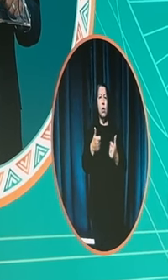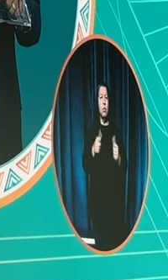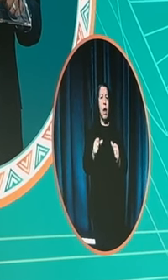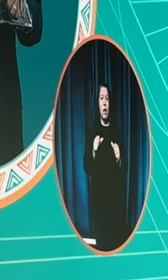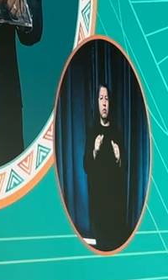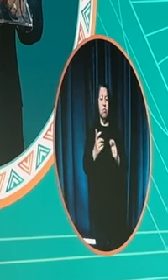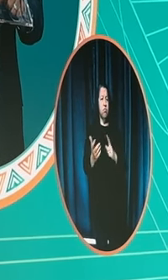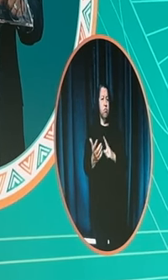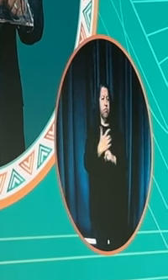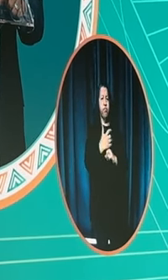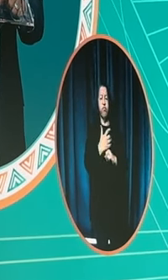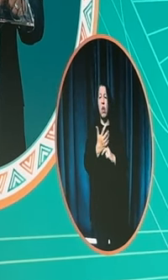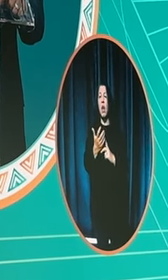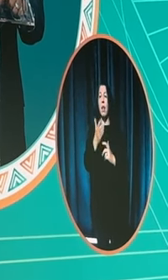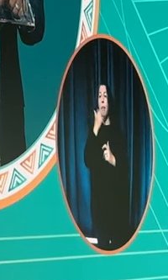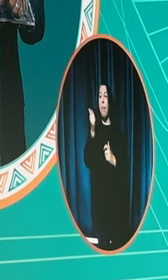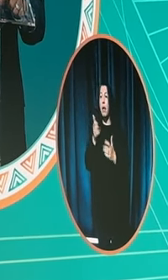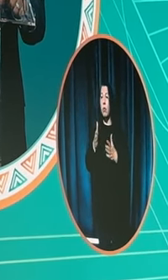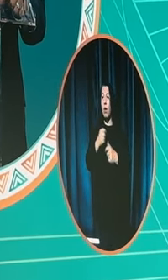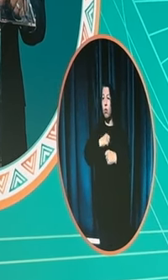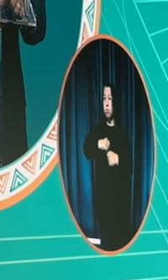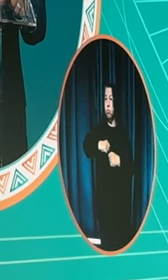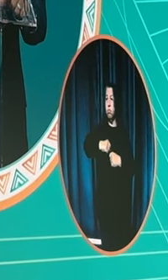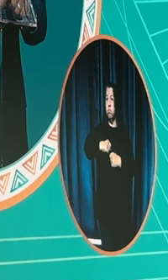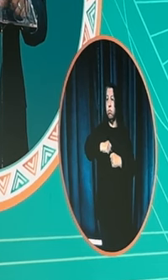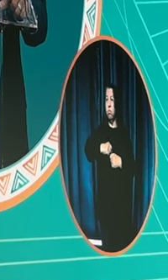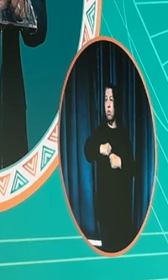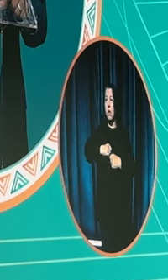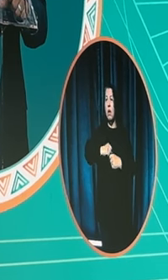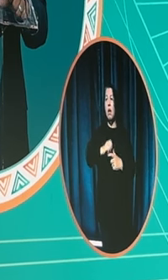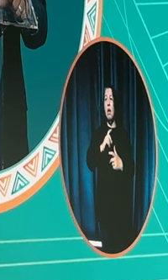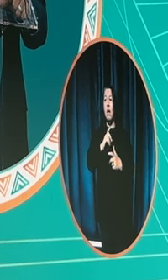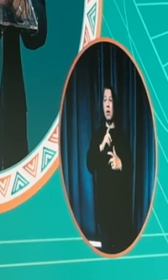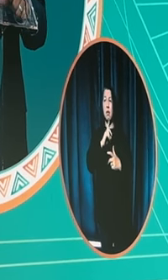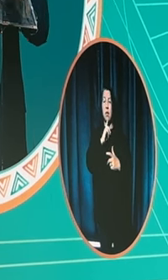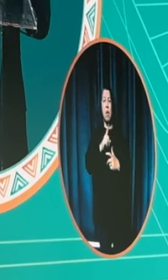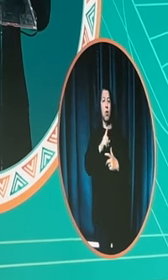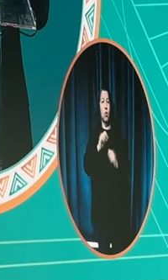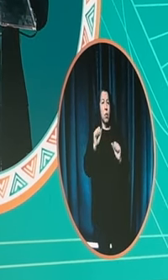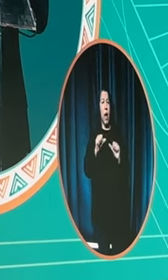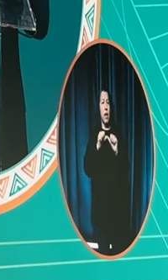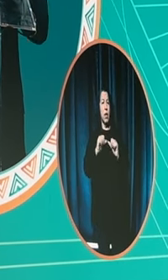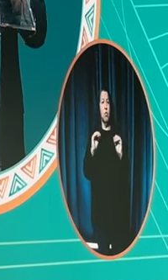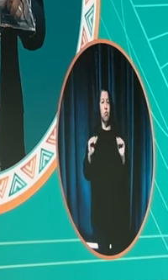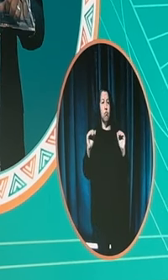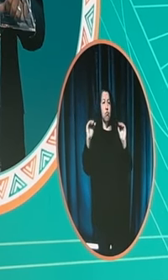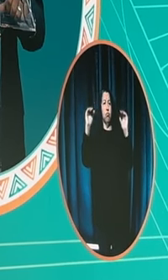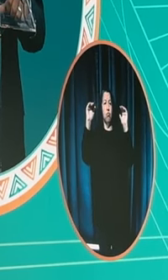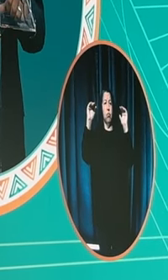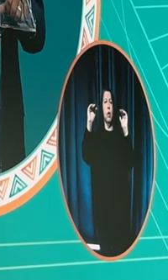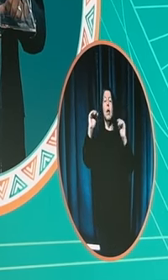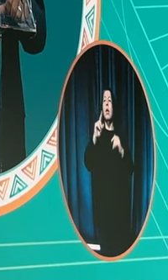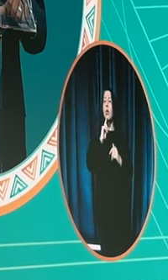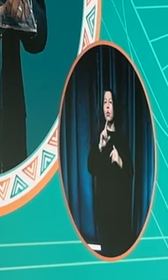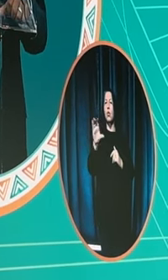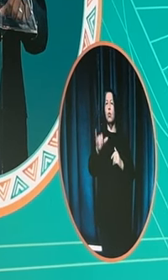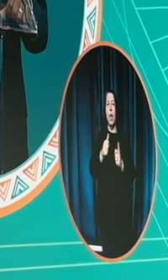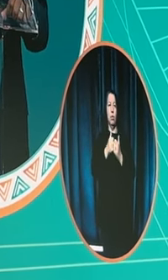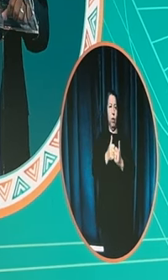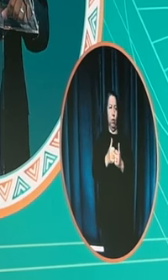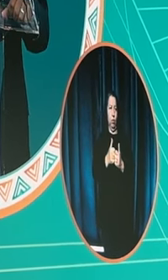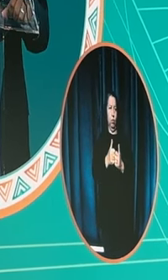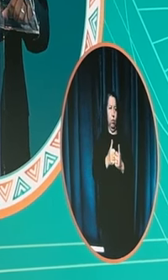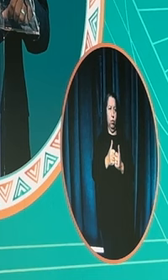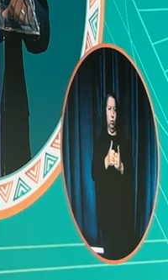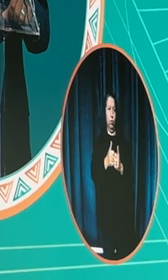way to push back on them and make the advances we need to make is to do that together.